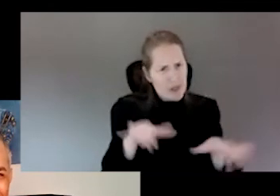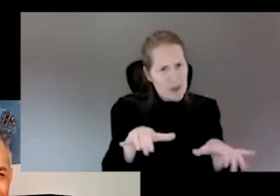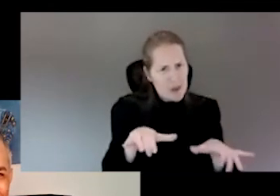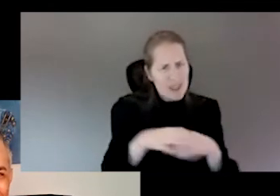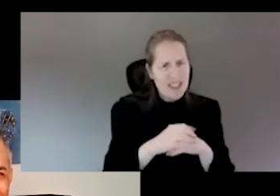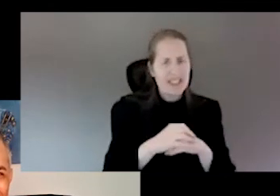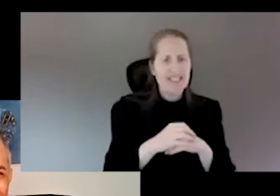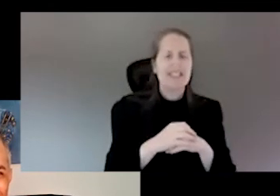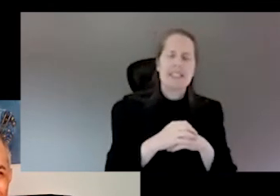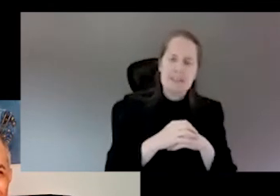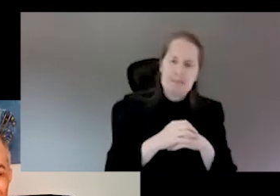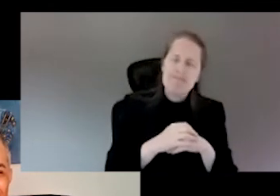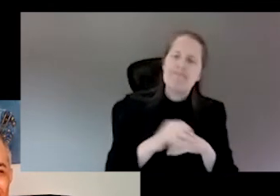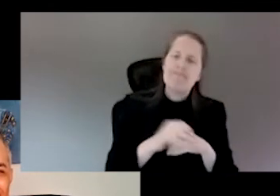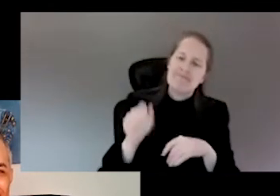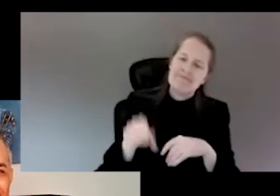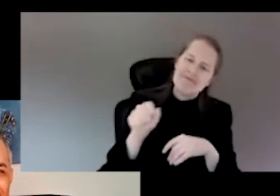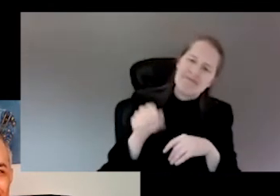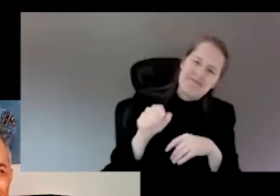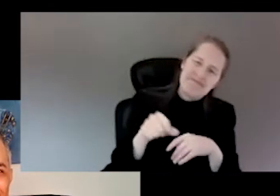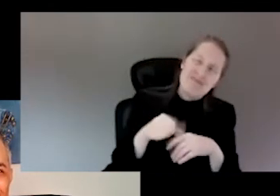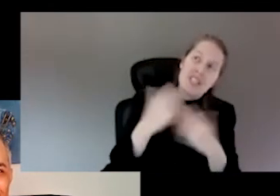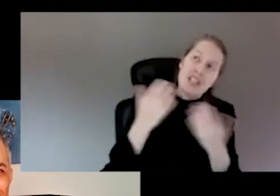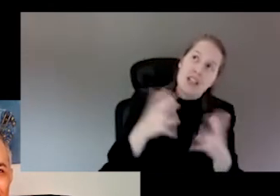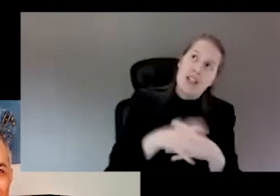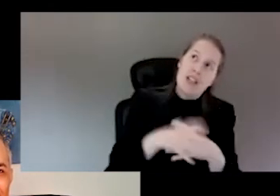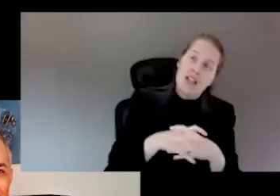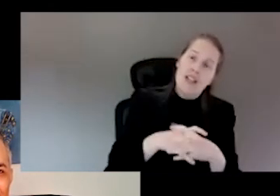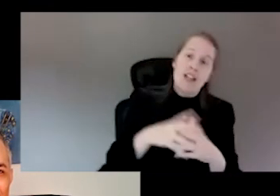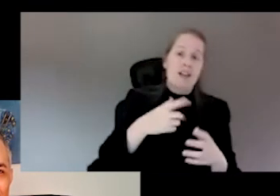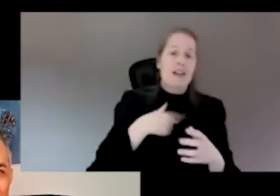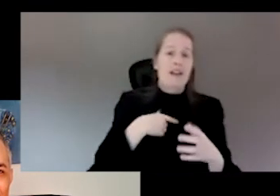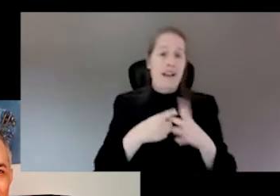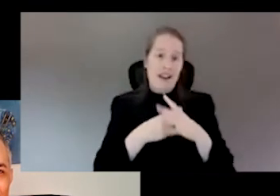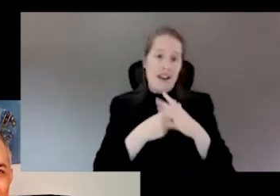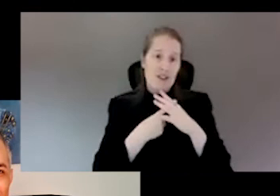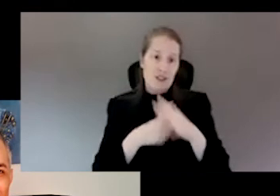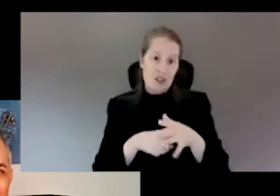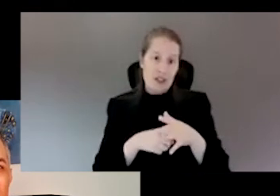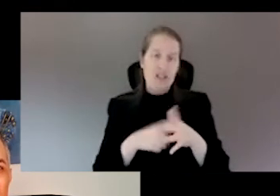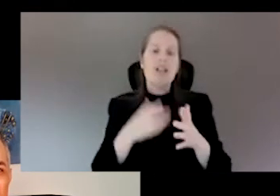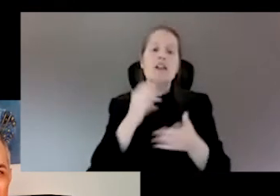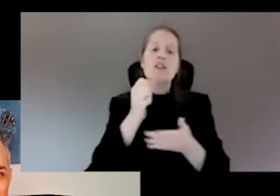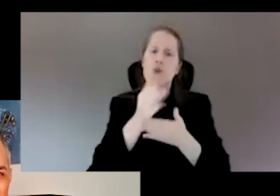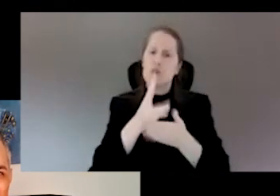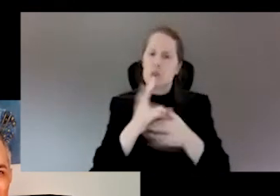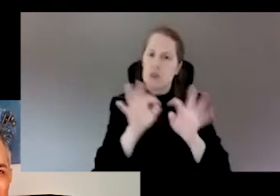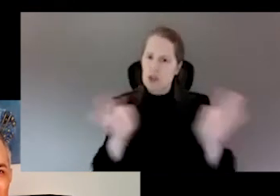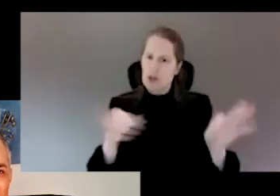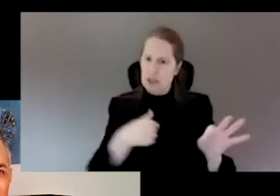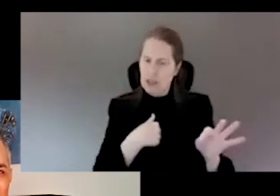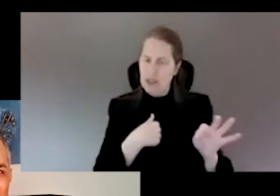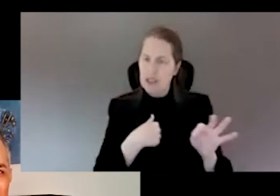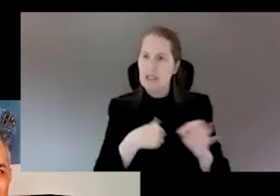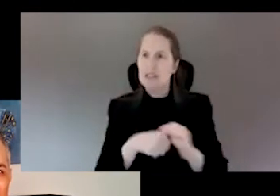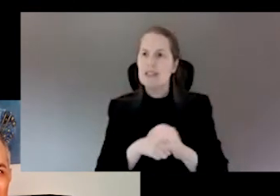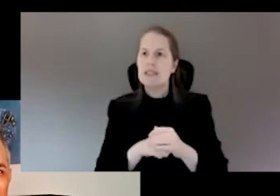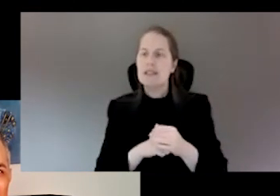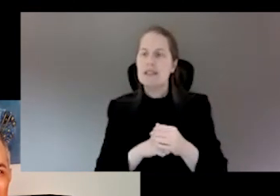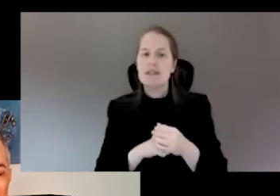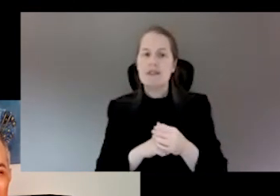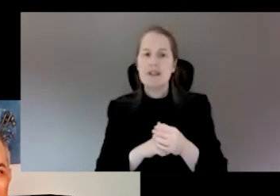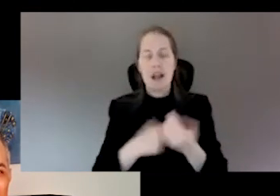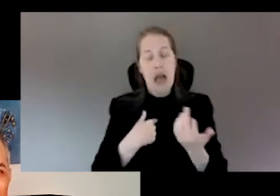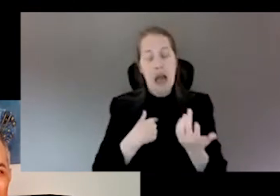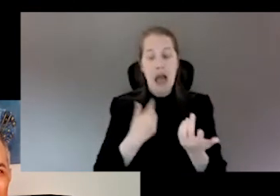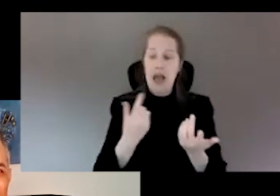Yeah, I started as I got my social work degree, seeing myself as sort